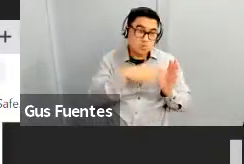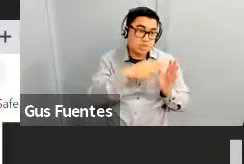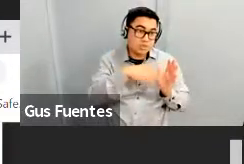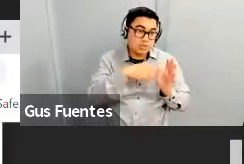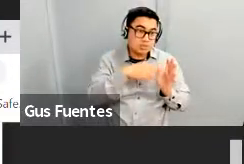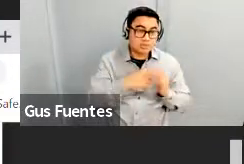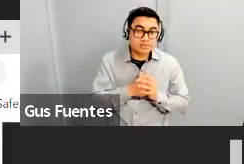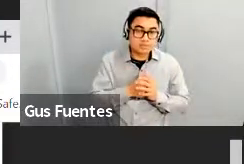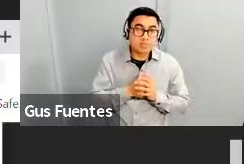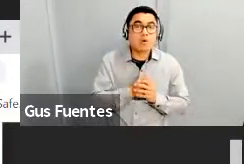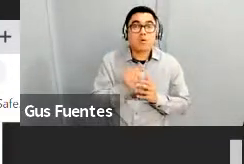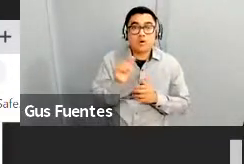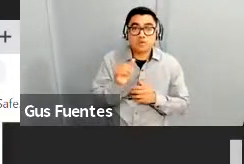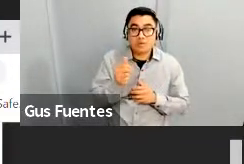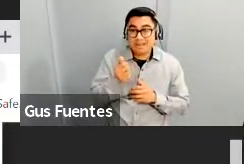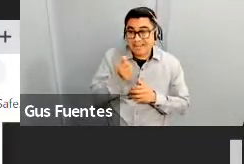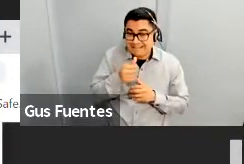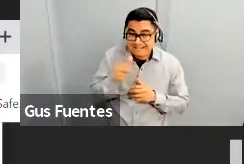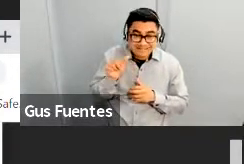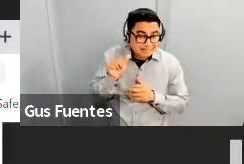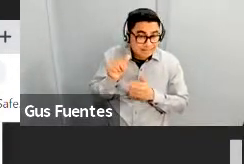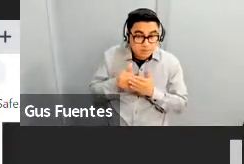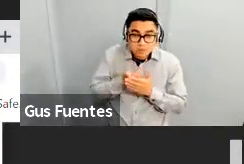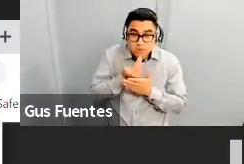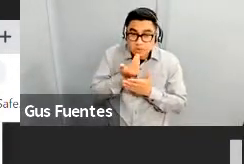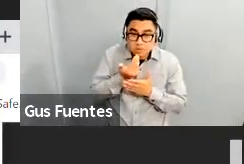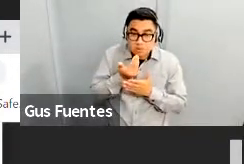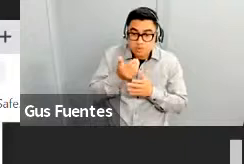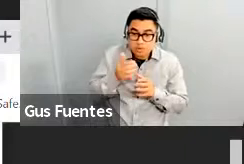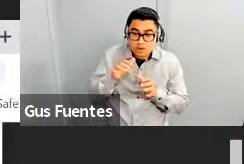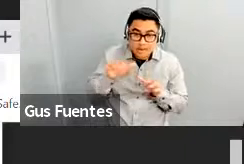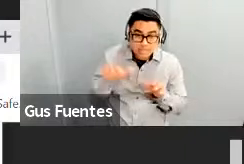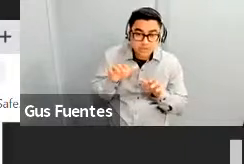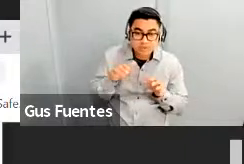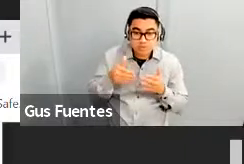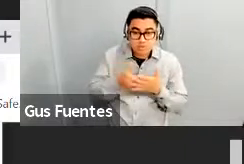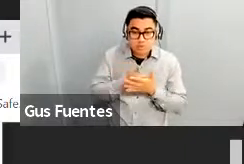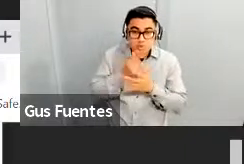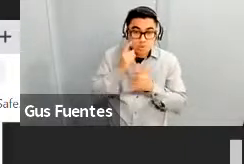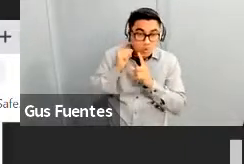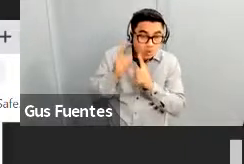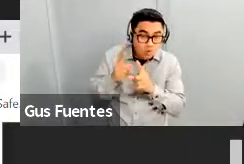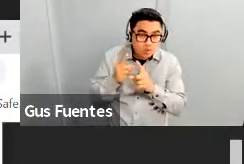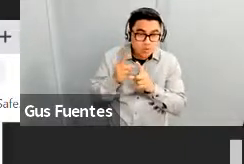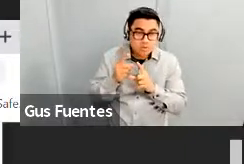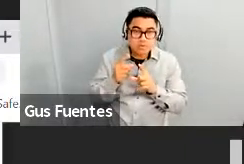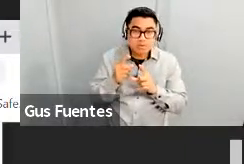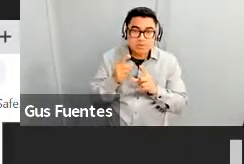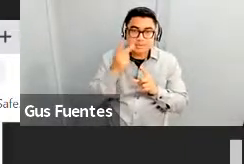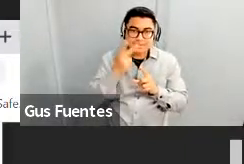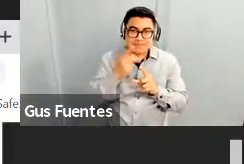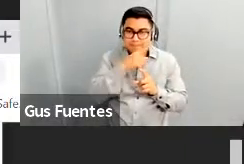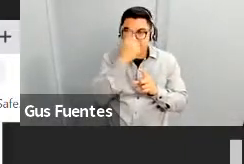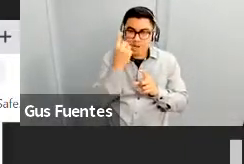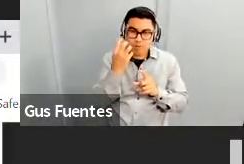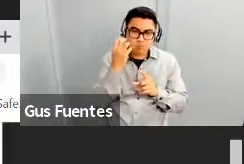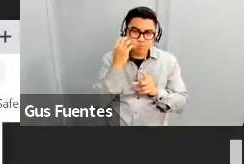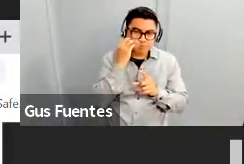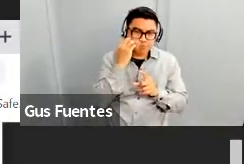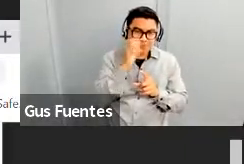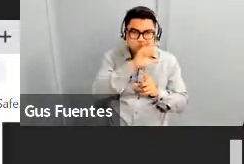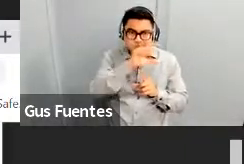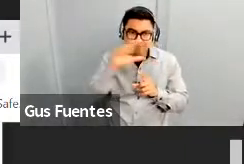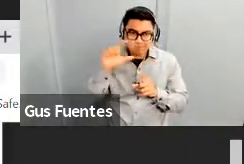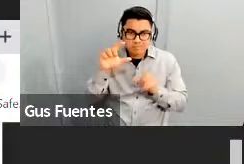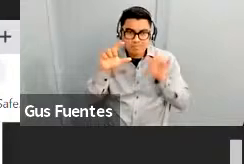any new action is in bold on this document. So you'll see that we wanted to allocate some funding so that each